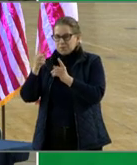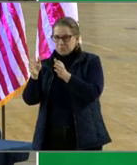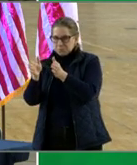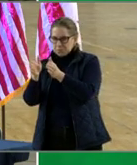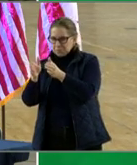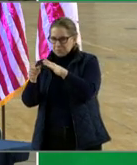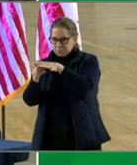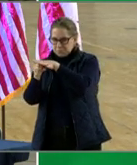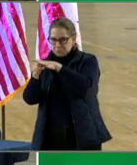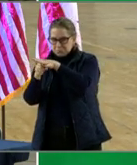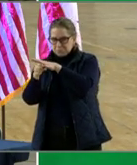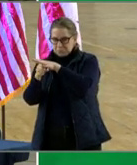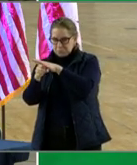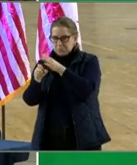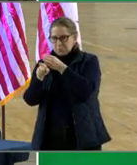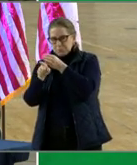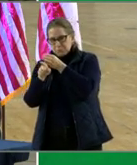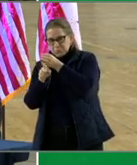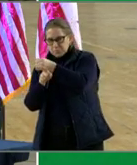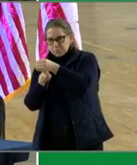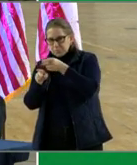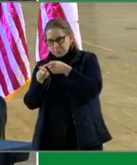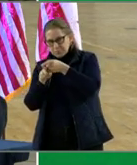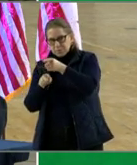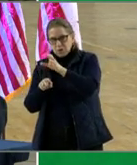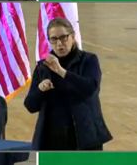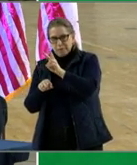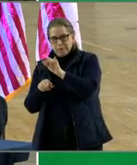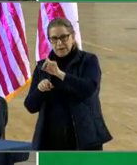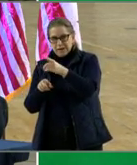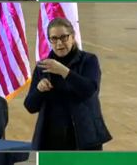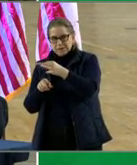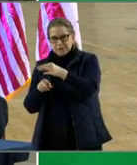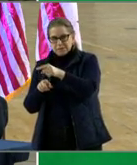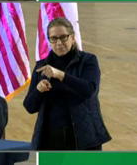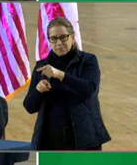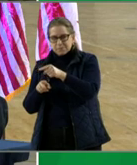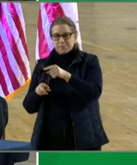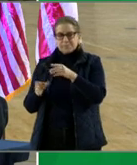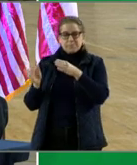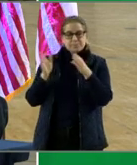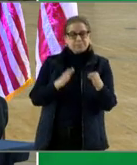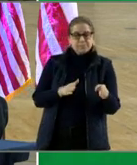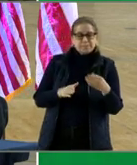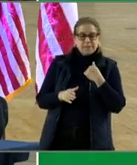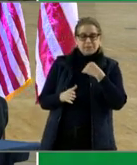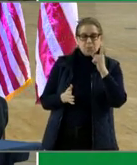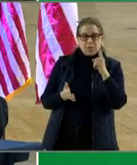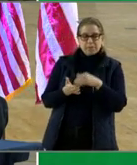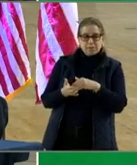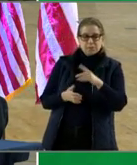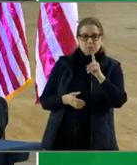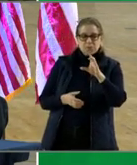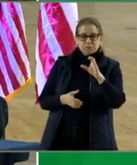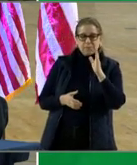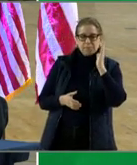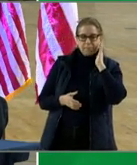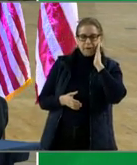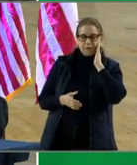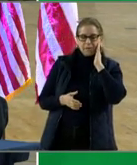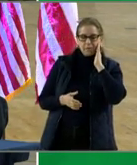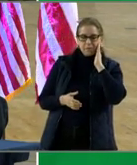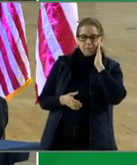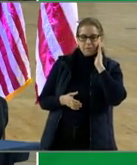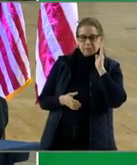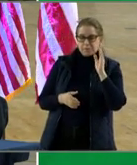graph, is such that 1,100 or so of the beds in our 2,500 system would be for